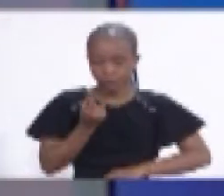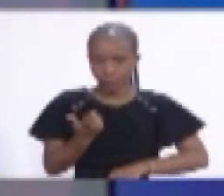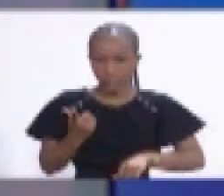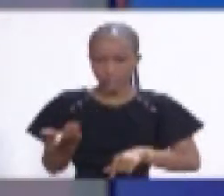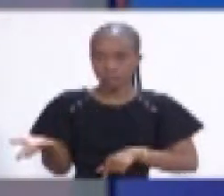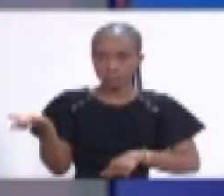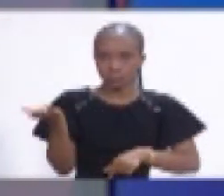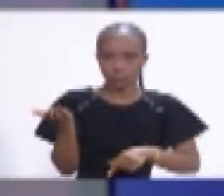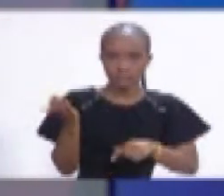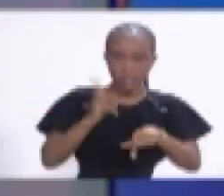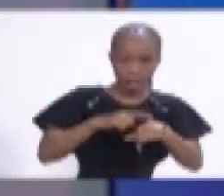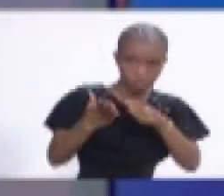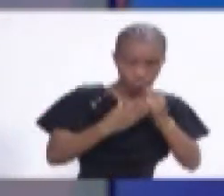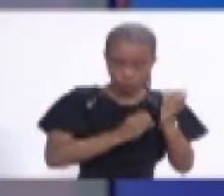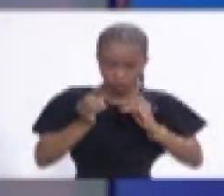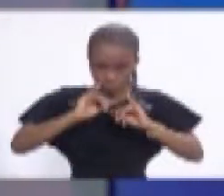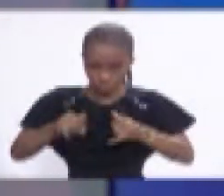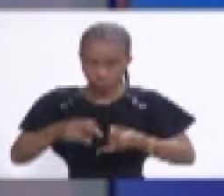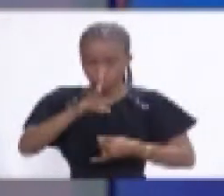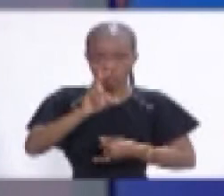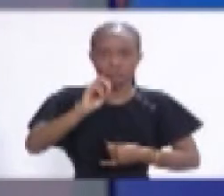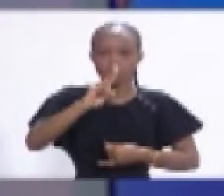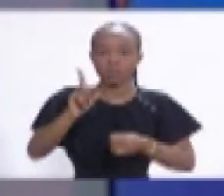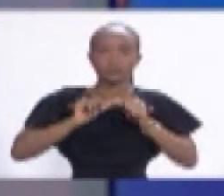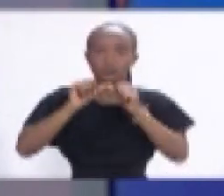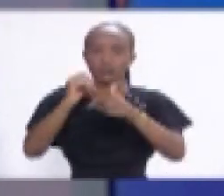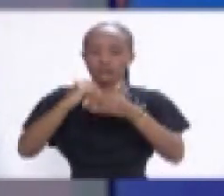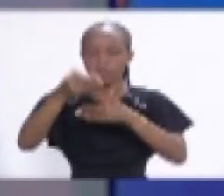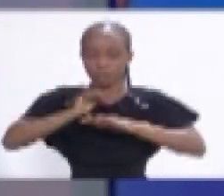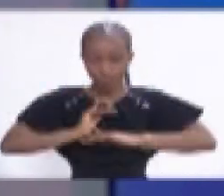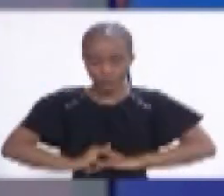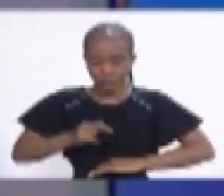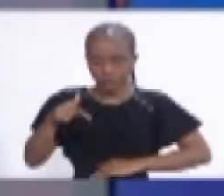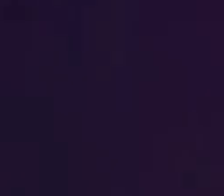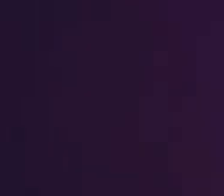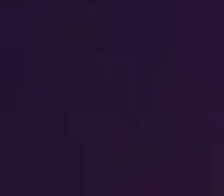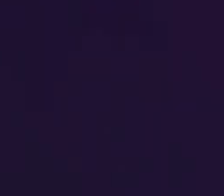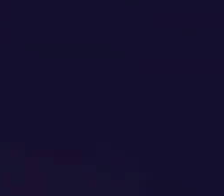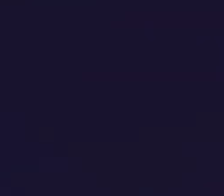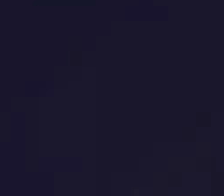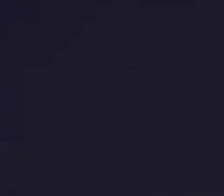Ebru Primetime on this, the 9th of June 2021, continues after this short commercial break.